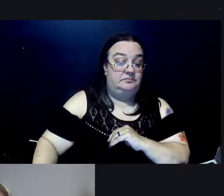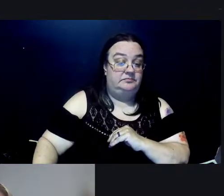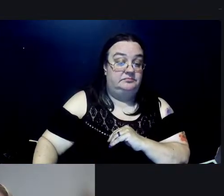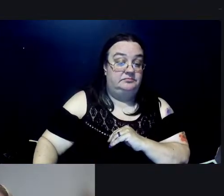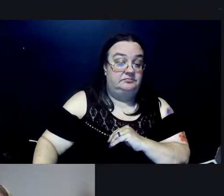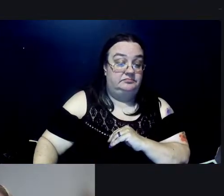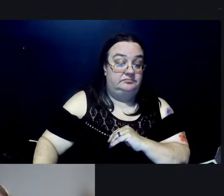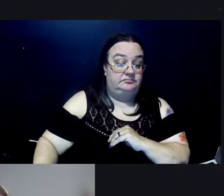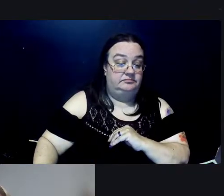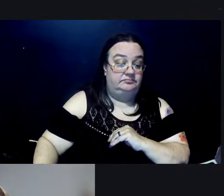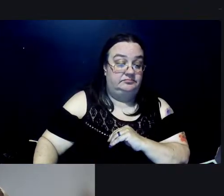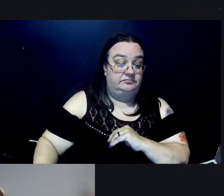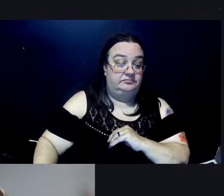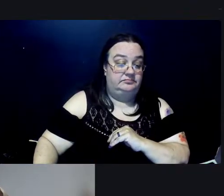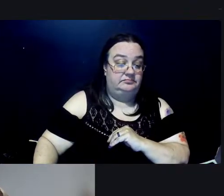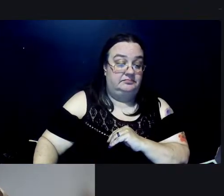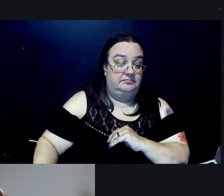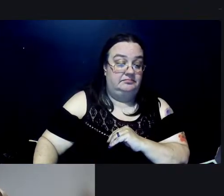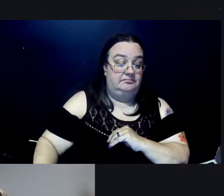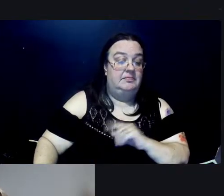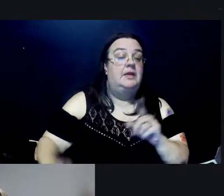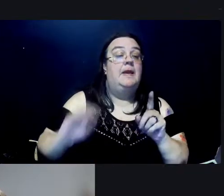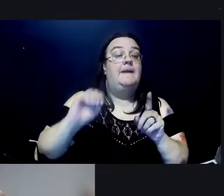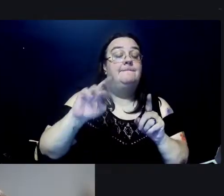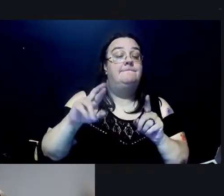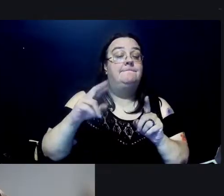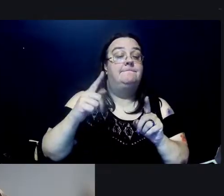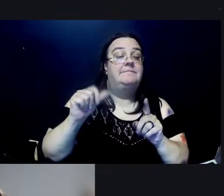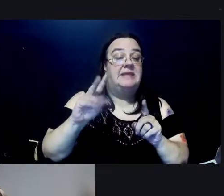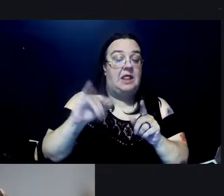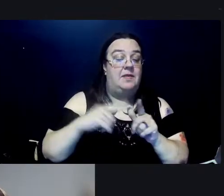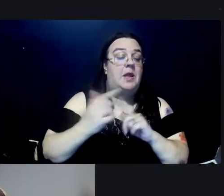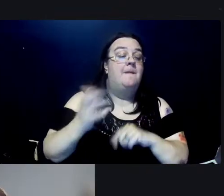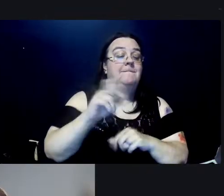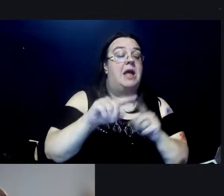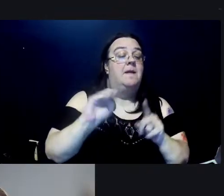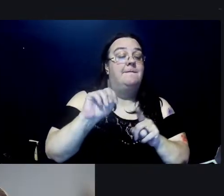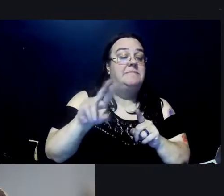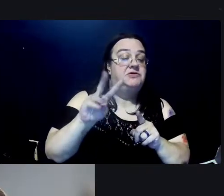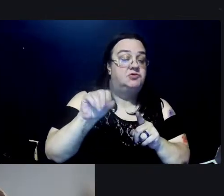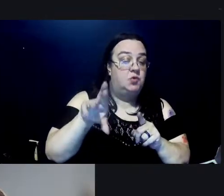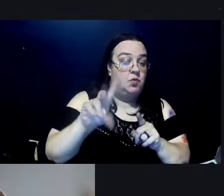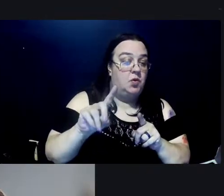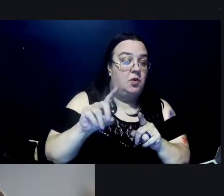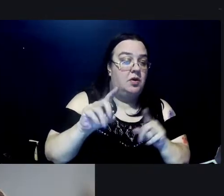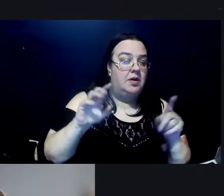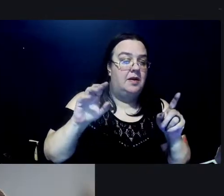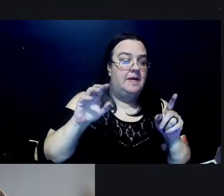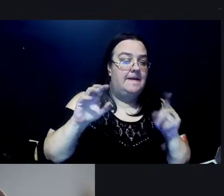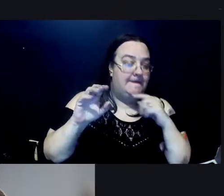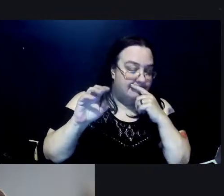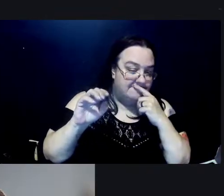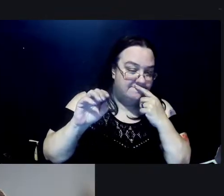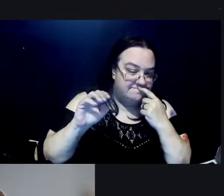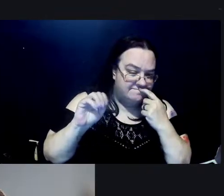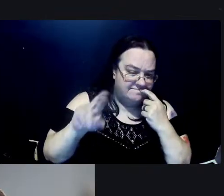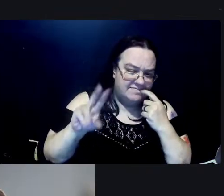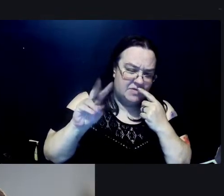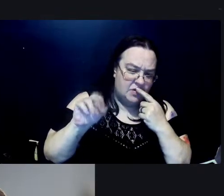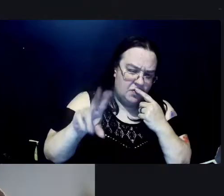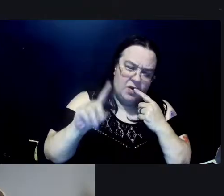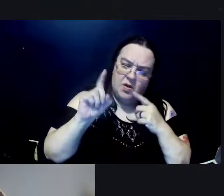Okay, Mr. Galloway, and then we can go back to Mr. Ward. Mr. Ward, were you or were you not on